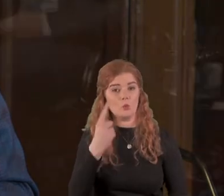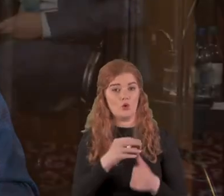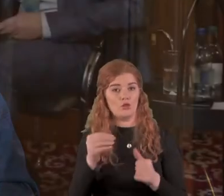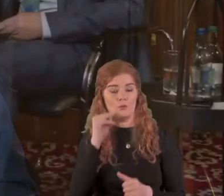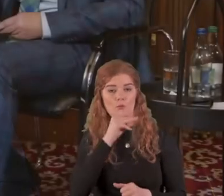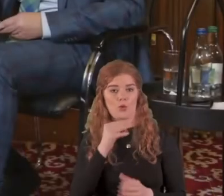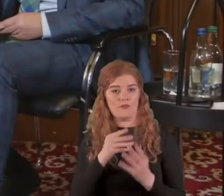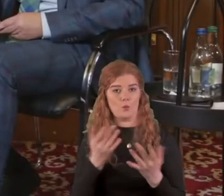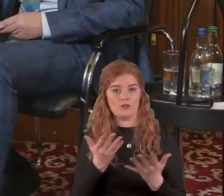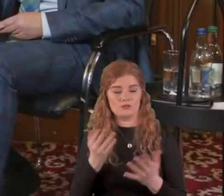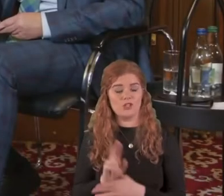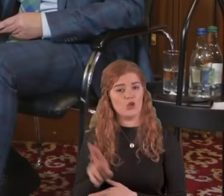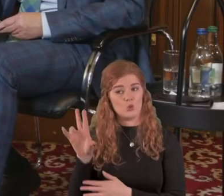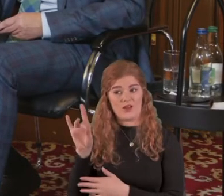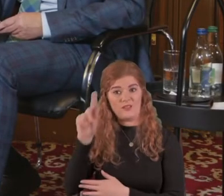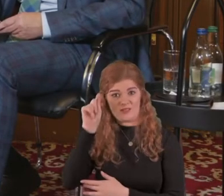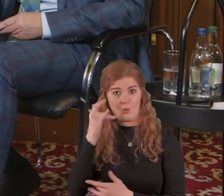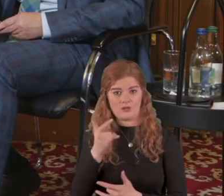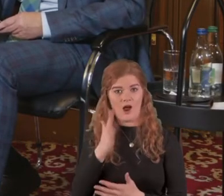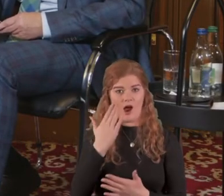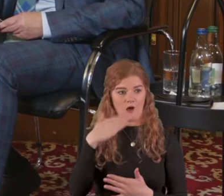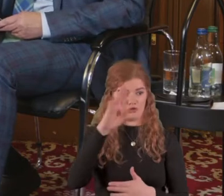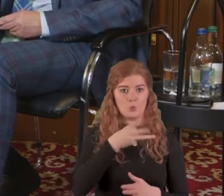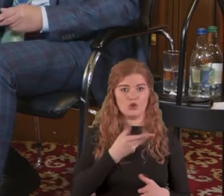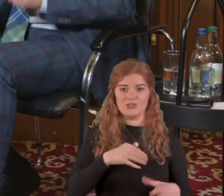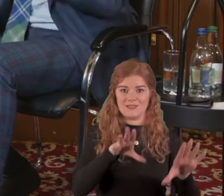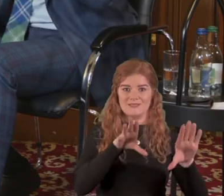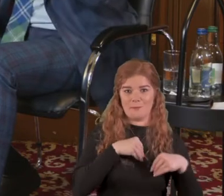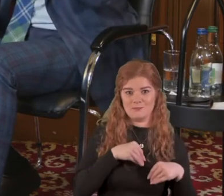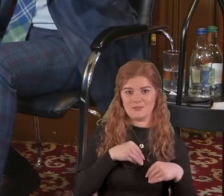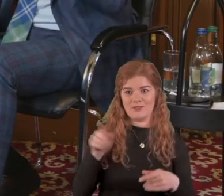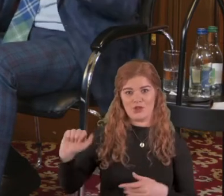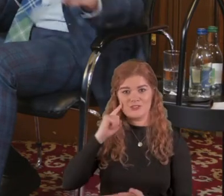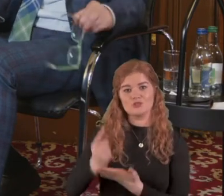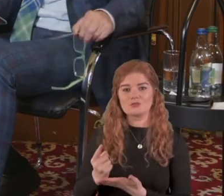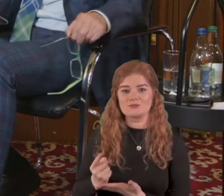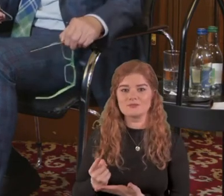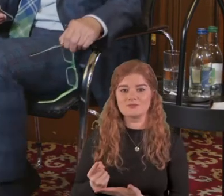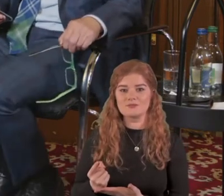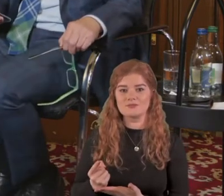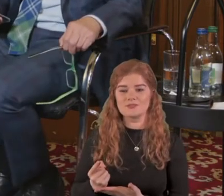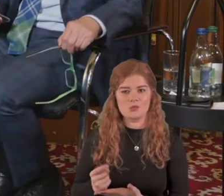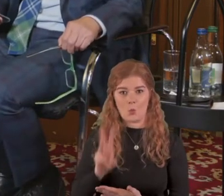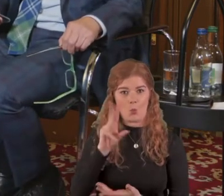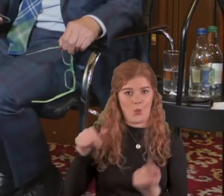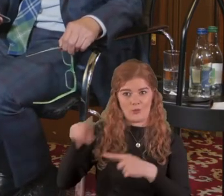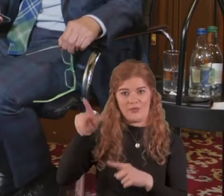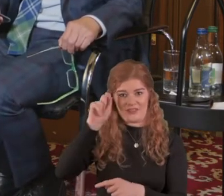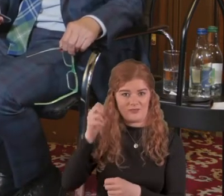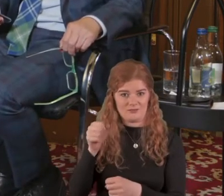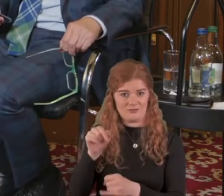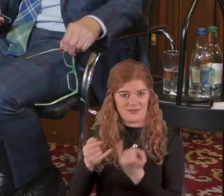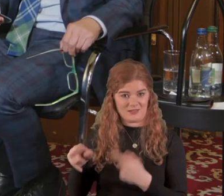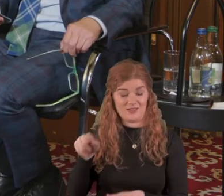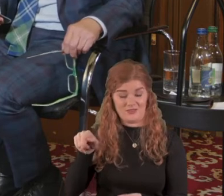think that the Irish are going to settle on their terms. And why do they think that in particular? They think that